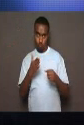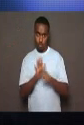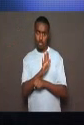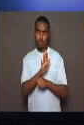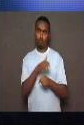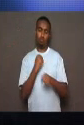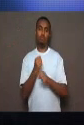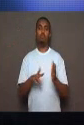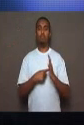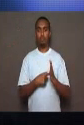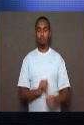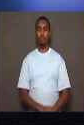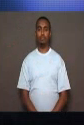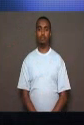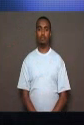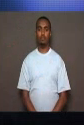worth doing.